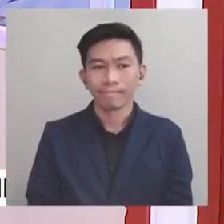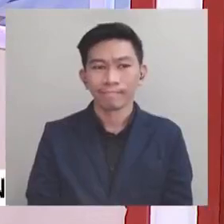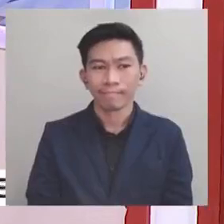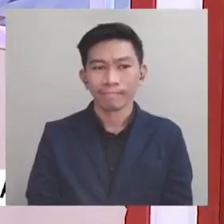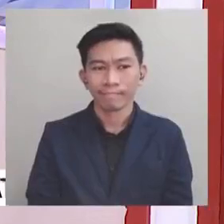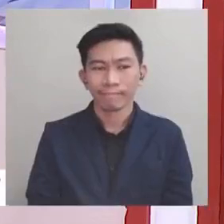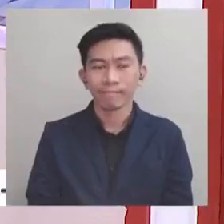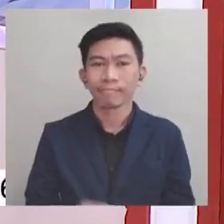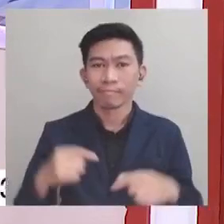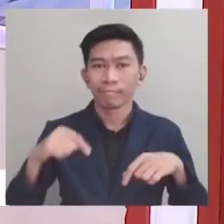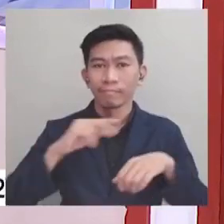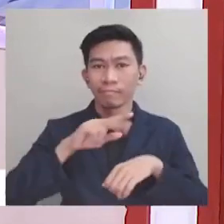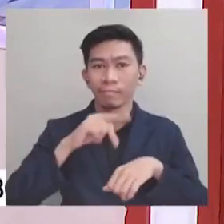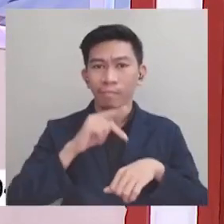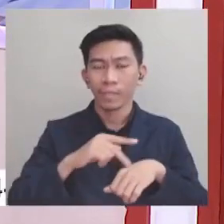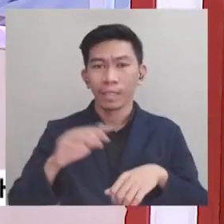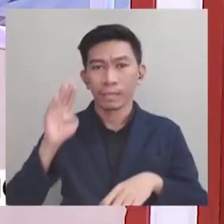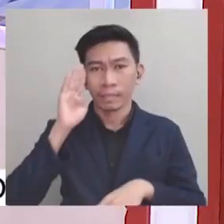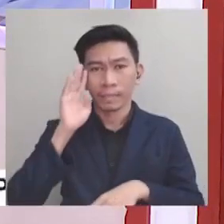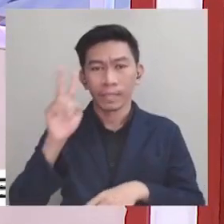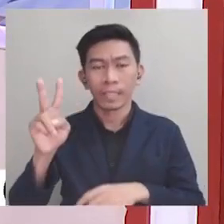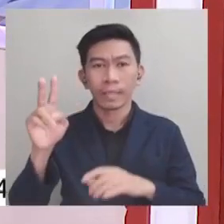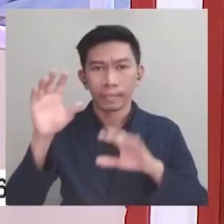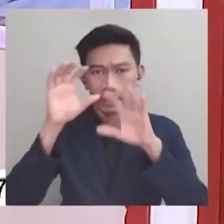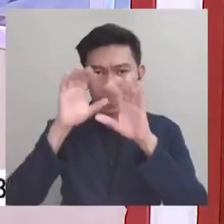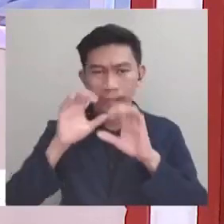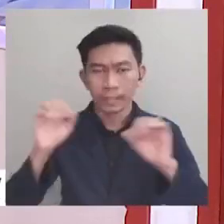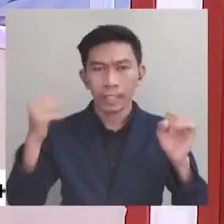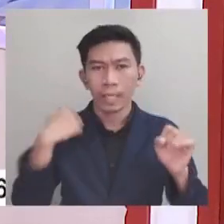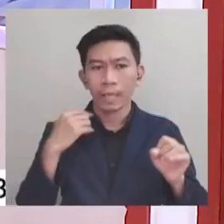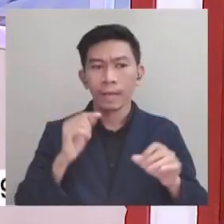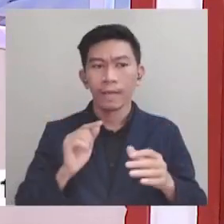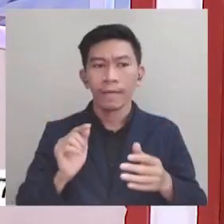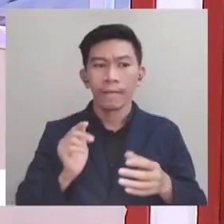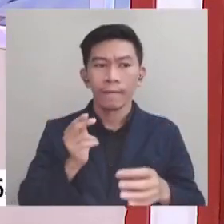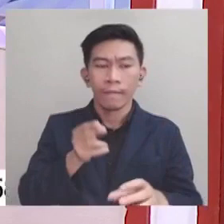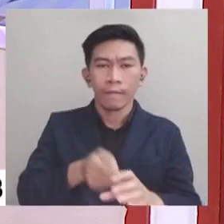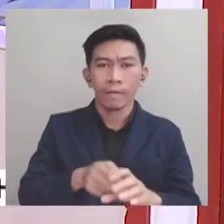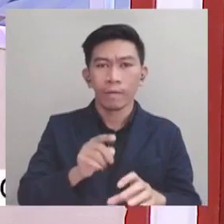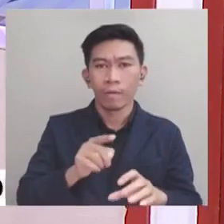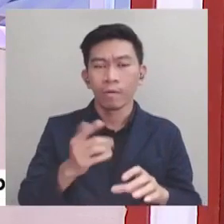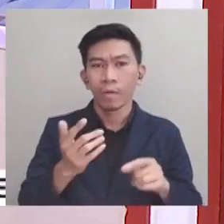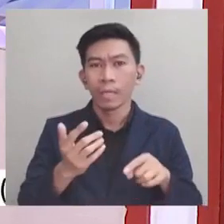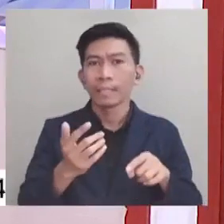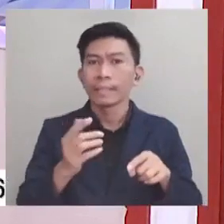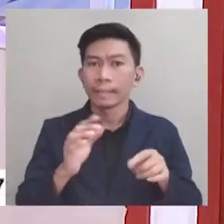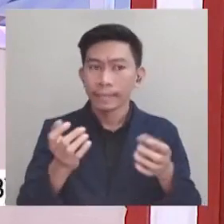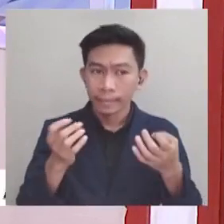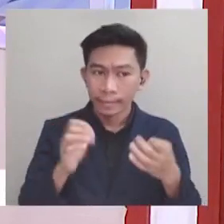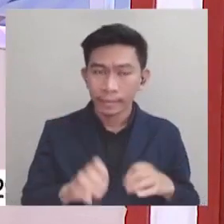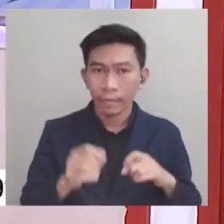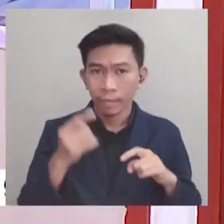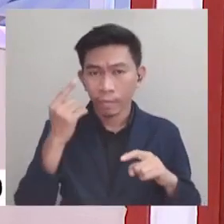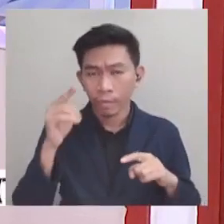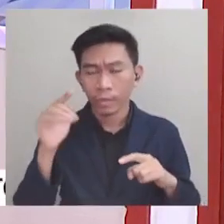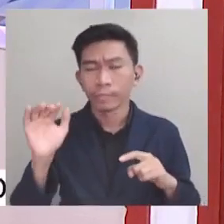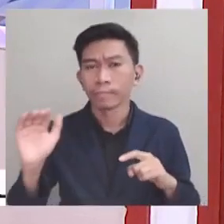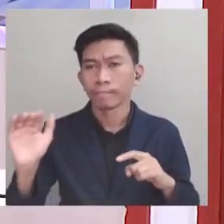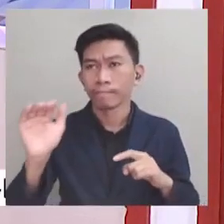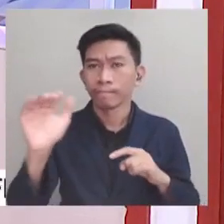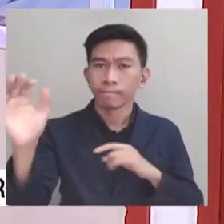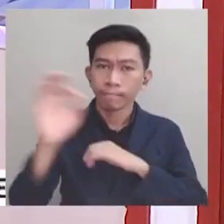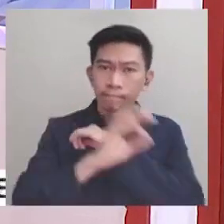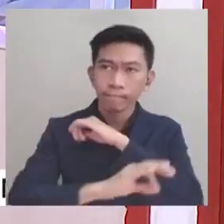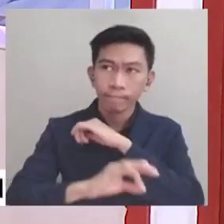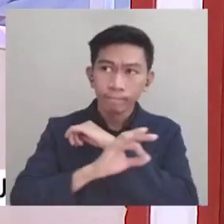President Marcos leads the launching of the so-called green lanes for strategic investments in a bid to attract more foreign businesses into the country. Our very